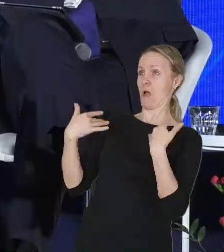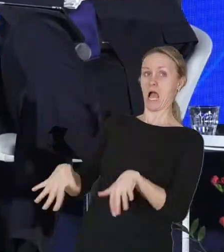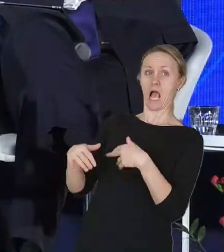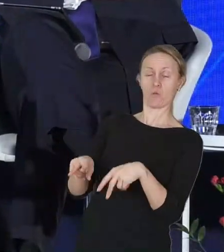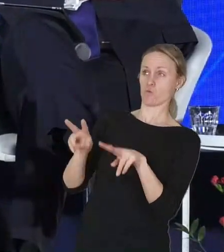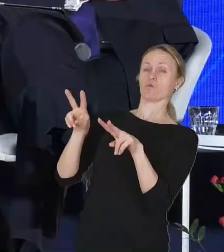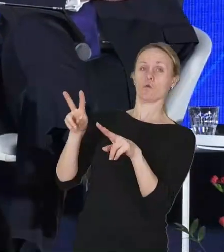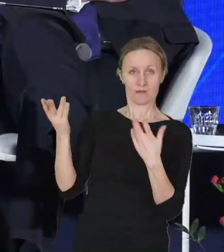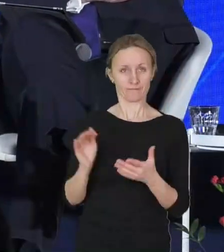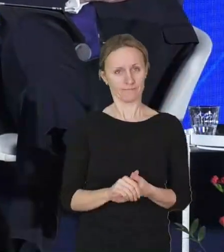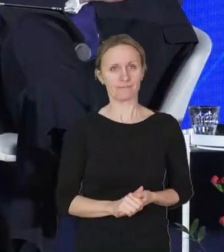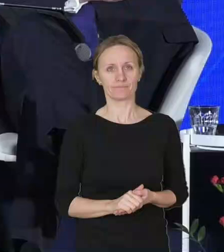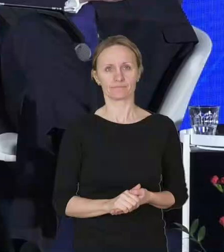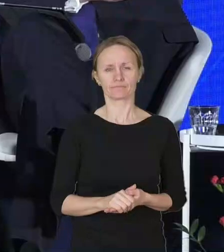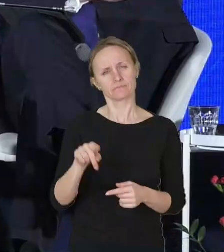the European Union